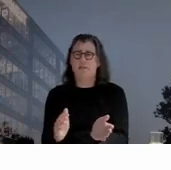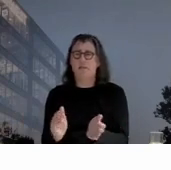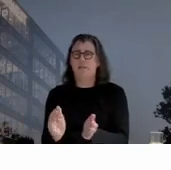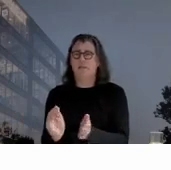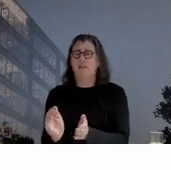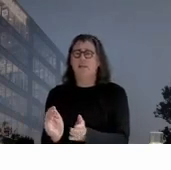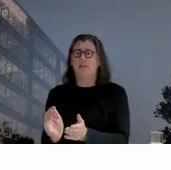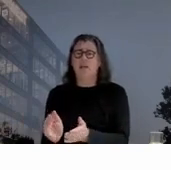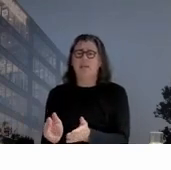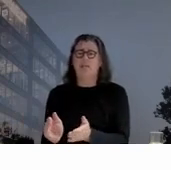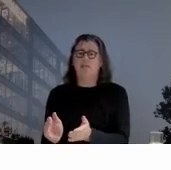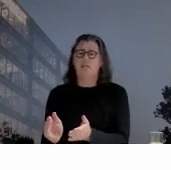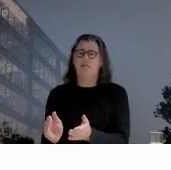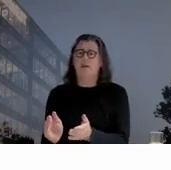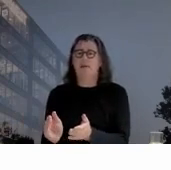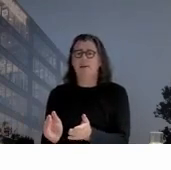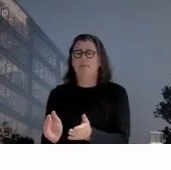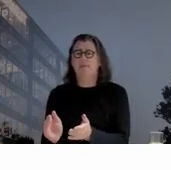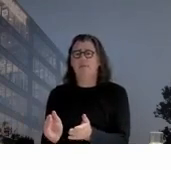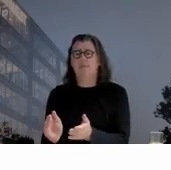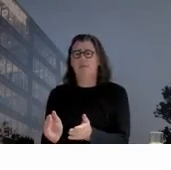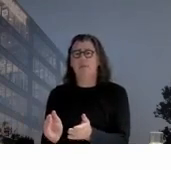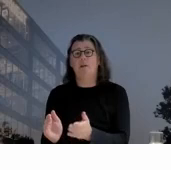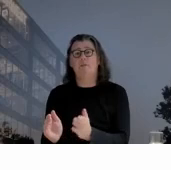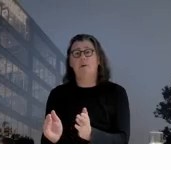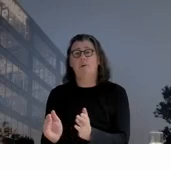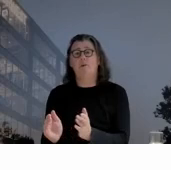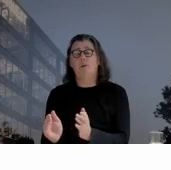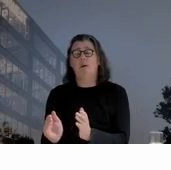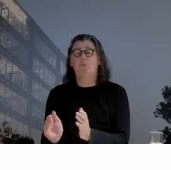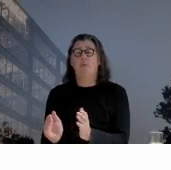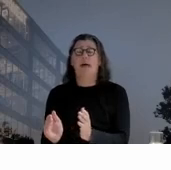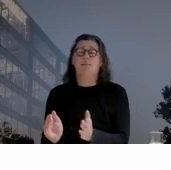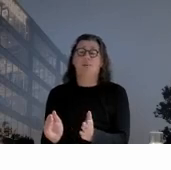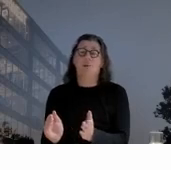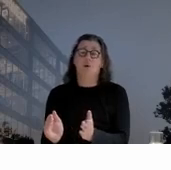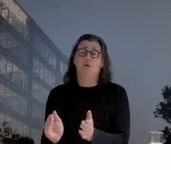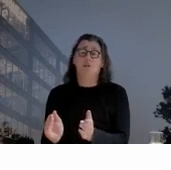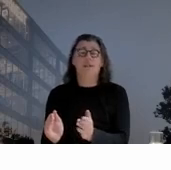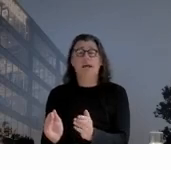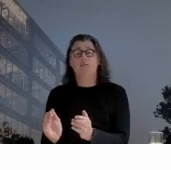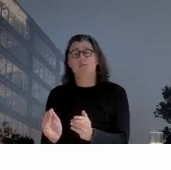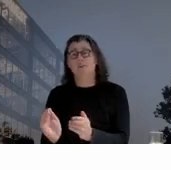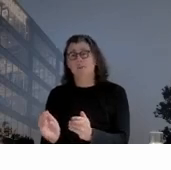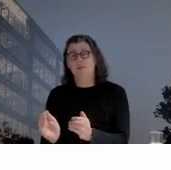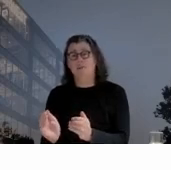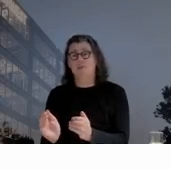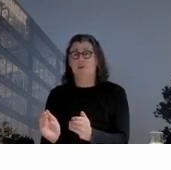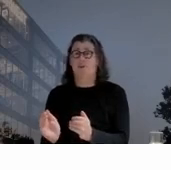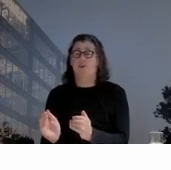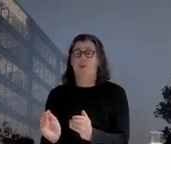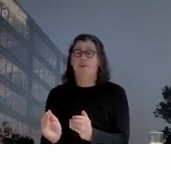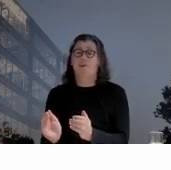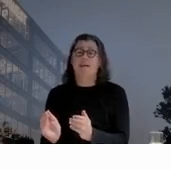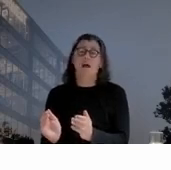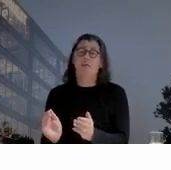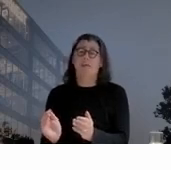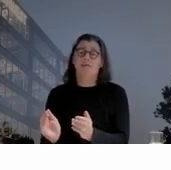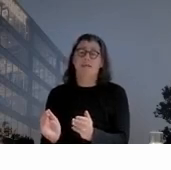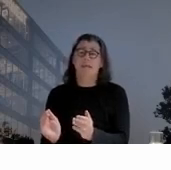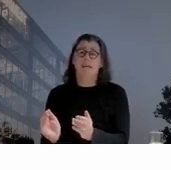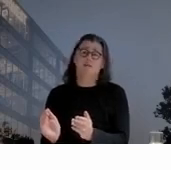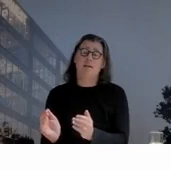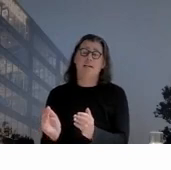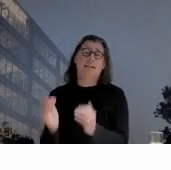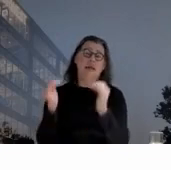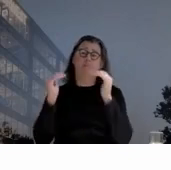you've already seen. The next 2 are 73 Miller, both as proposed and as original. So the carbon